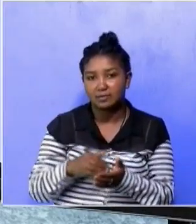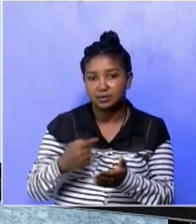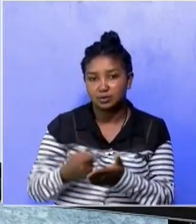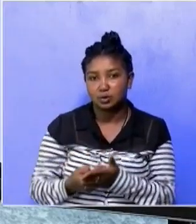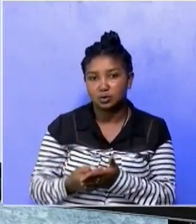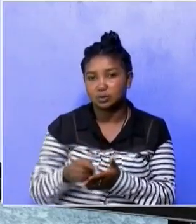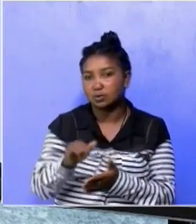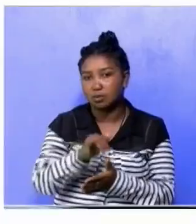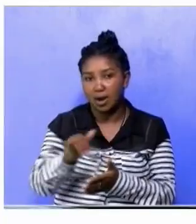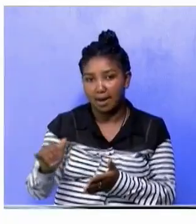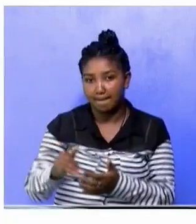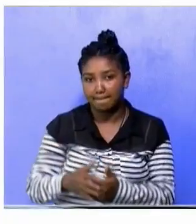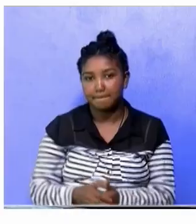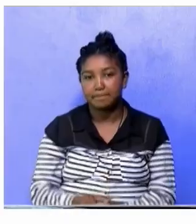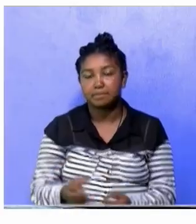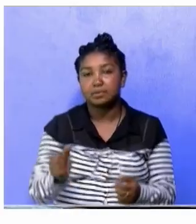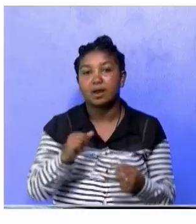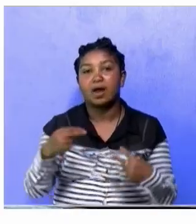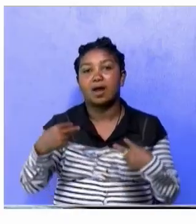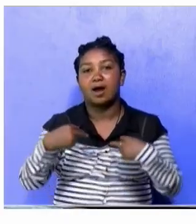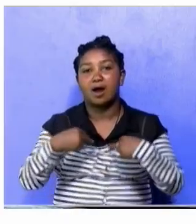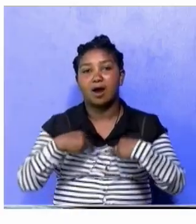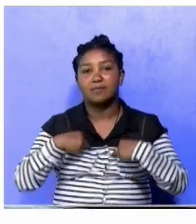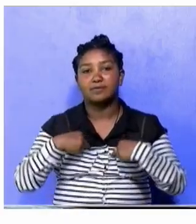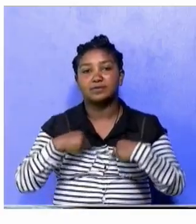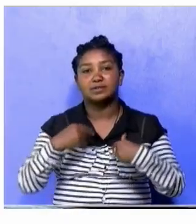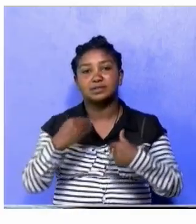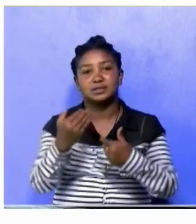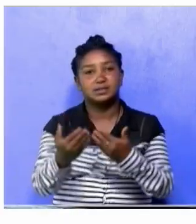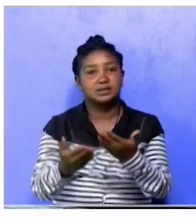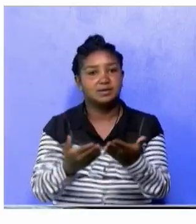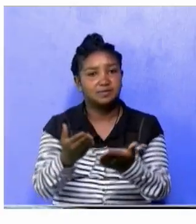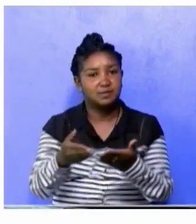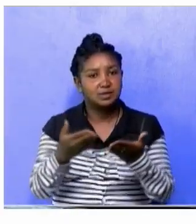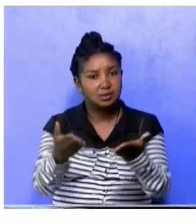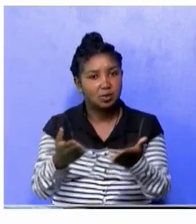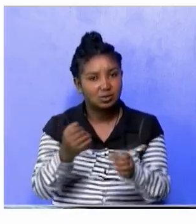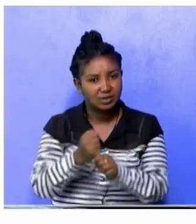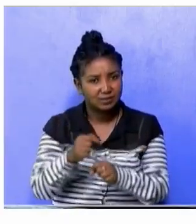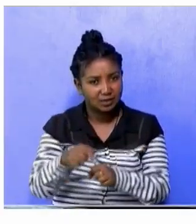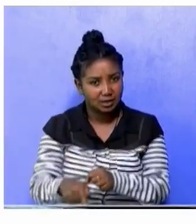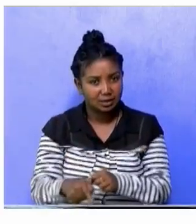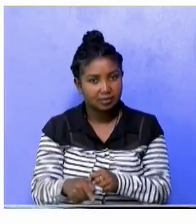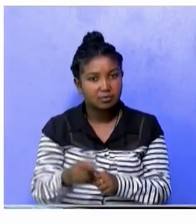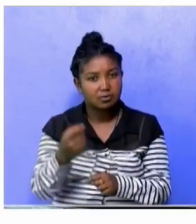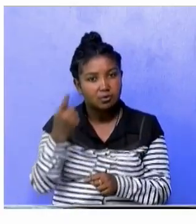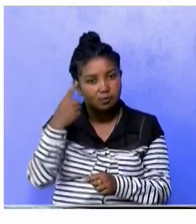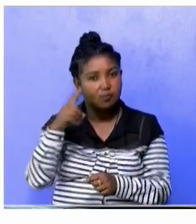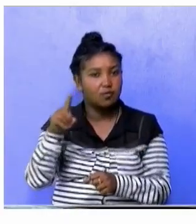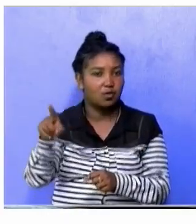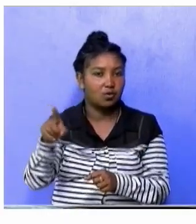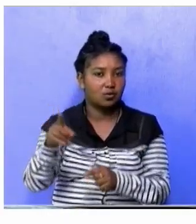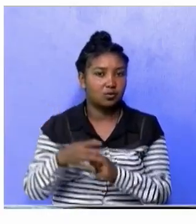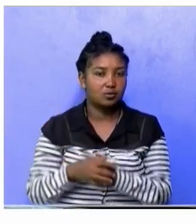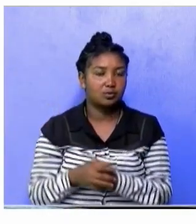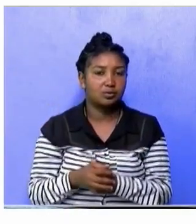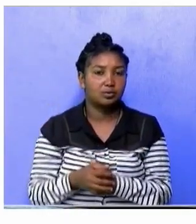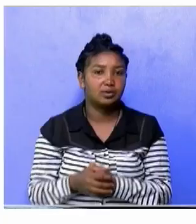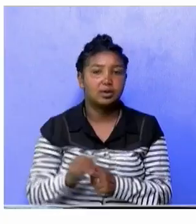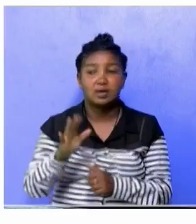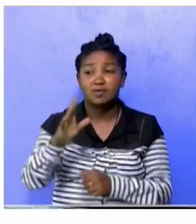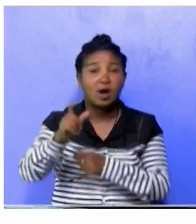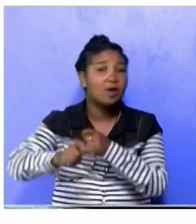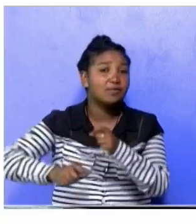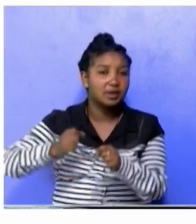also similar, right? I have served here for